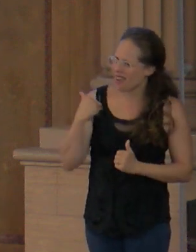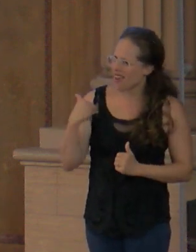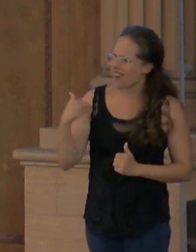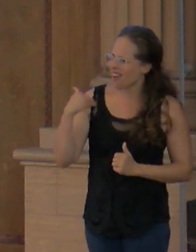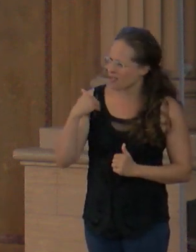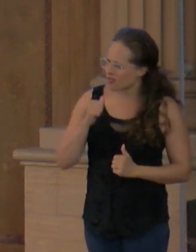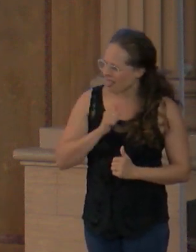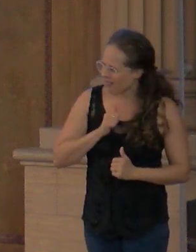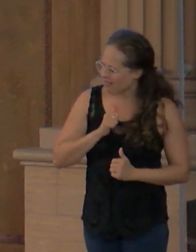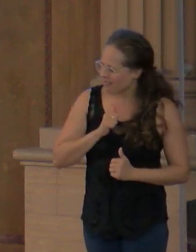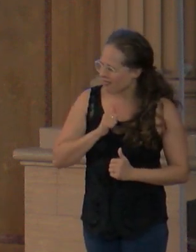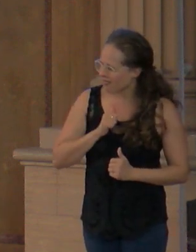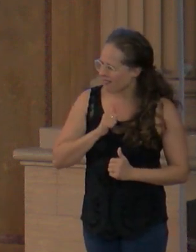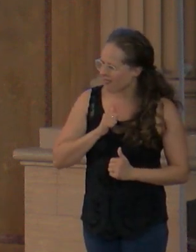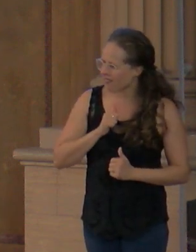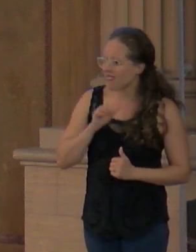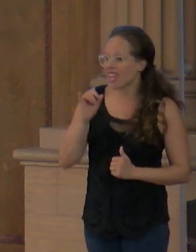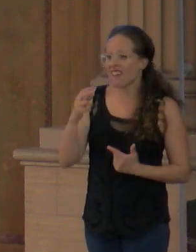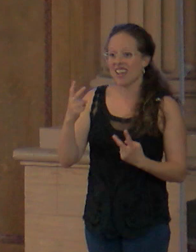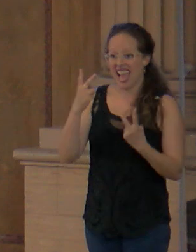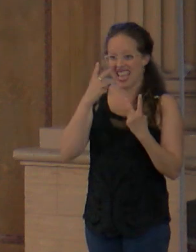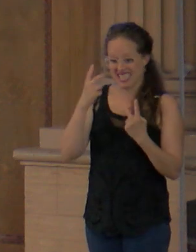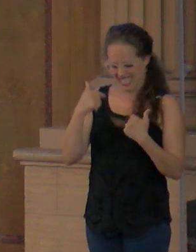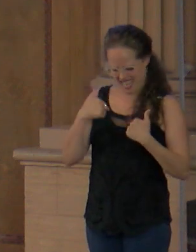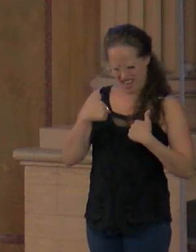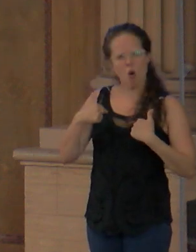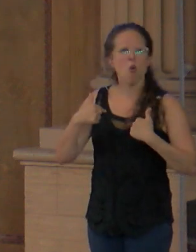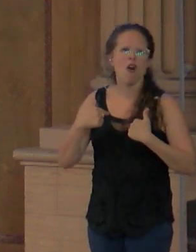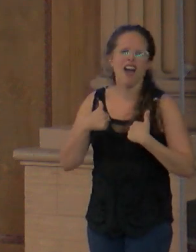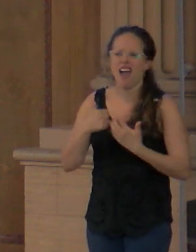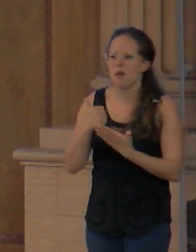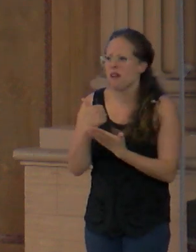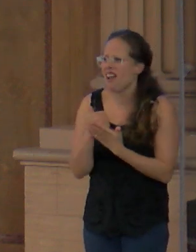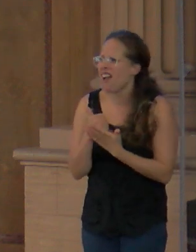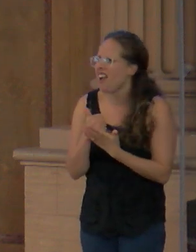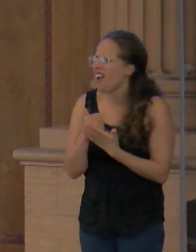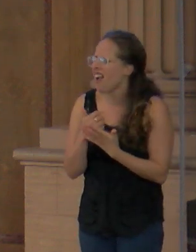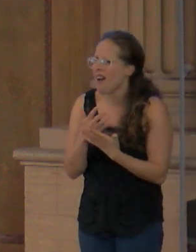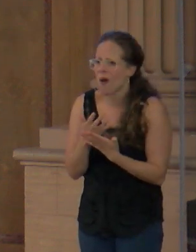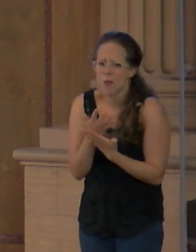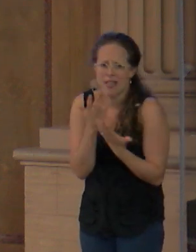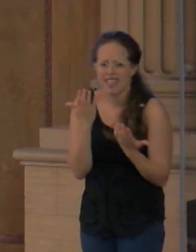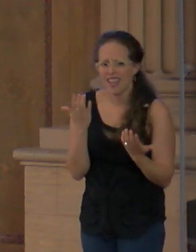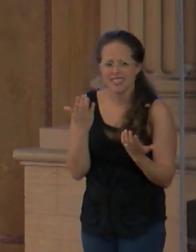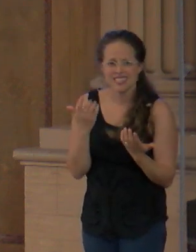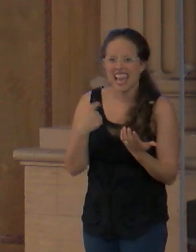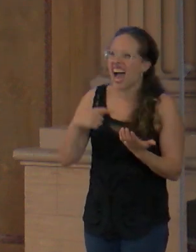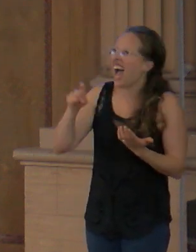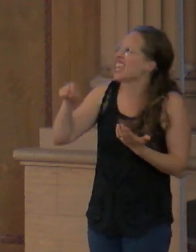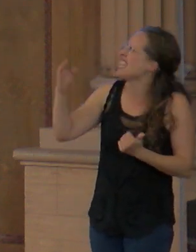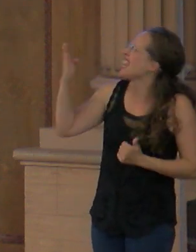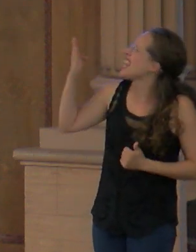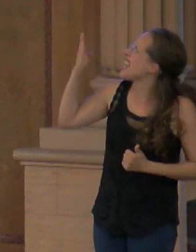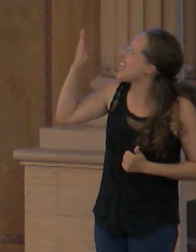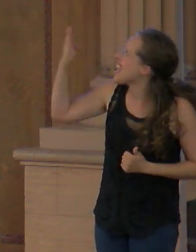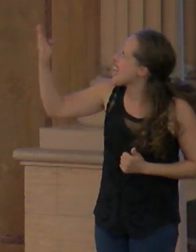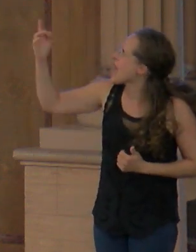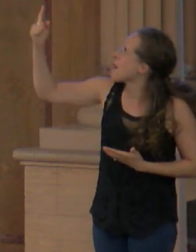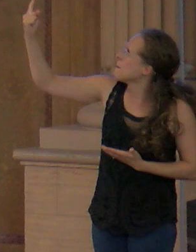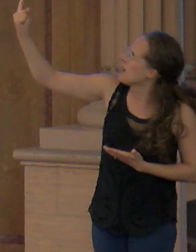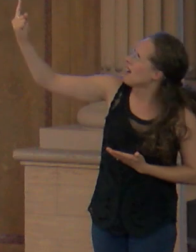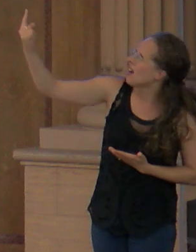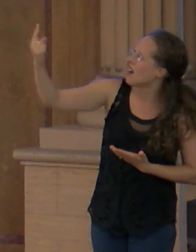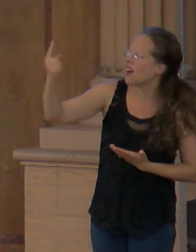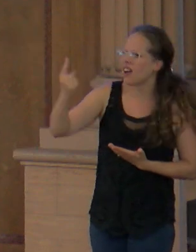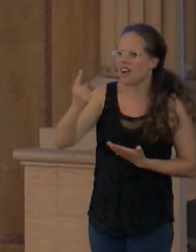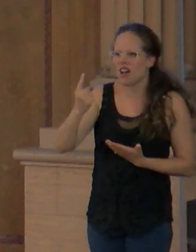And if we see ourselves as the helpless ones that needed him to come and disadvantage himself to provide righteousness